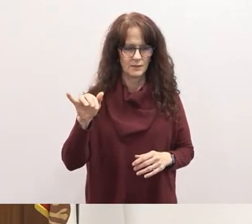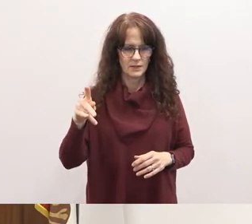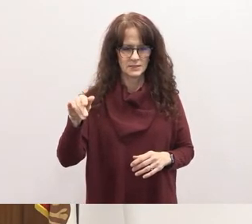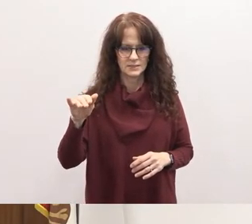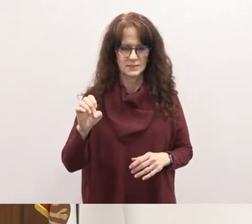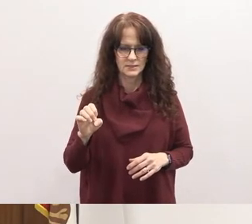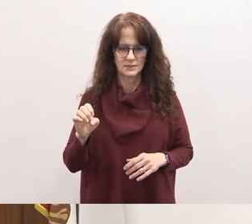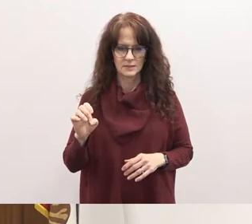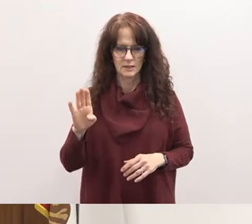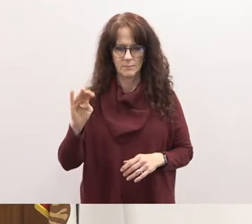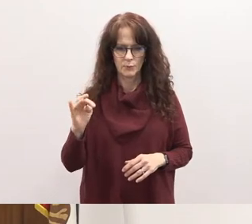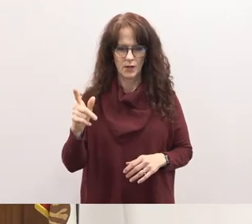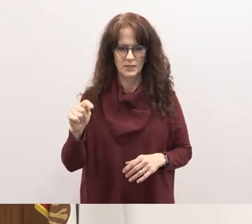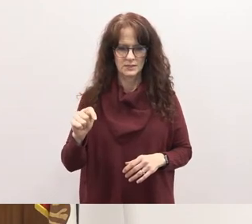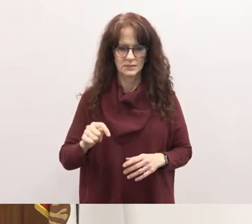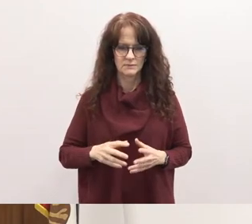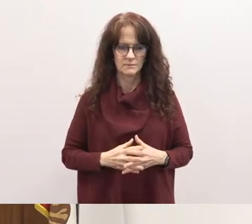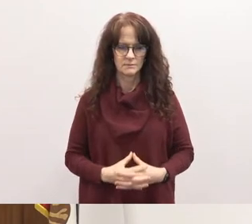Elise Bryant.